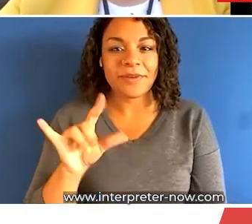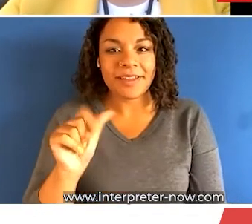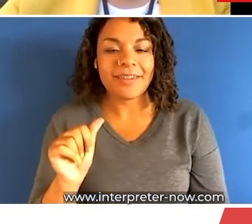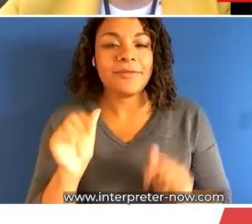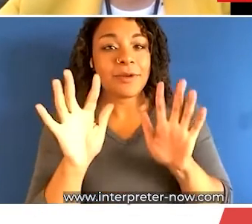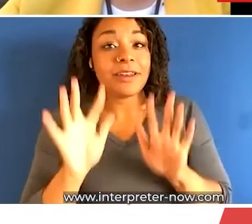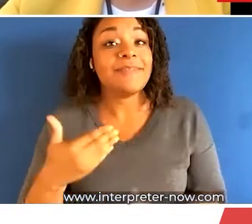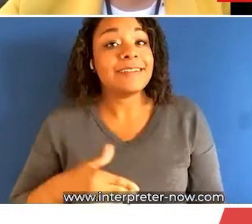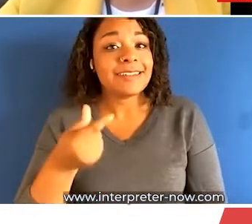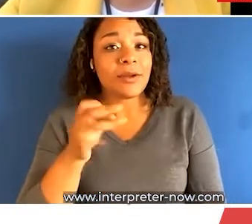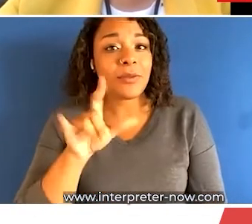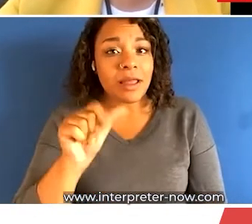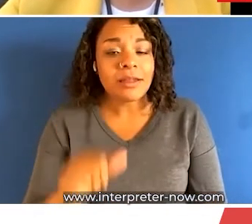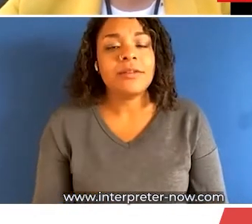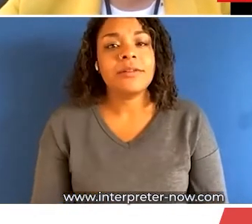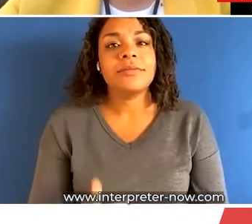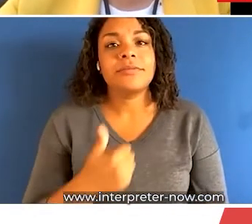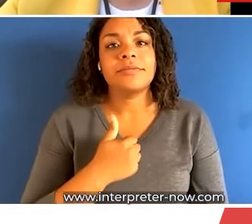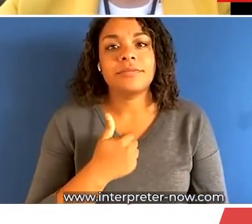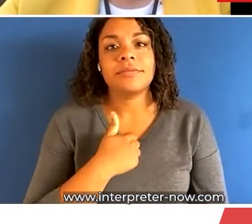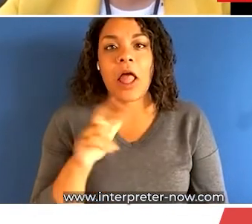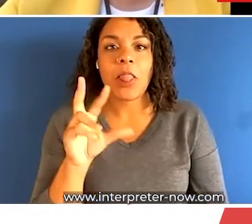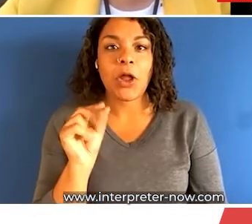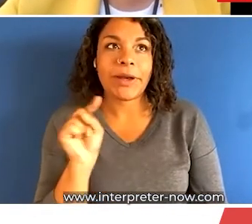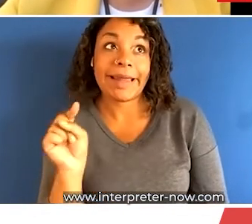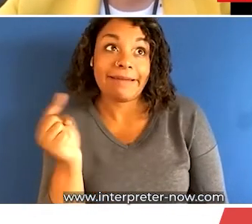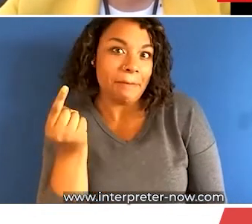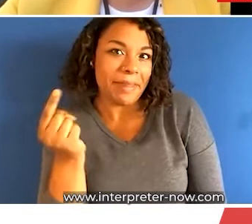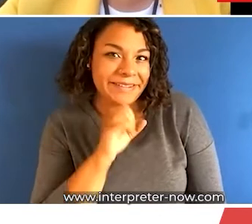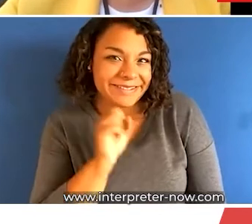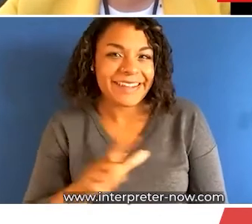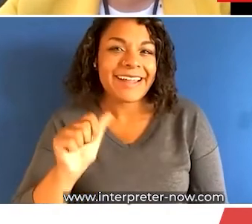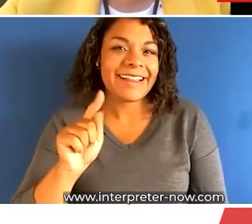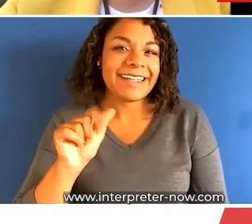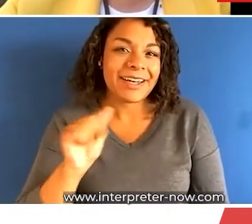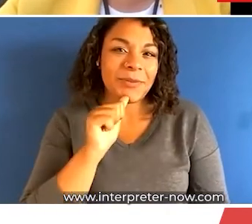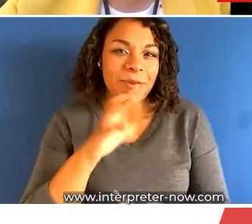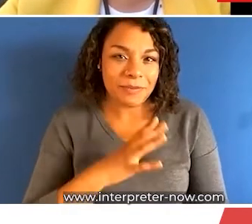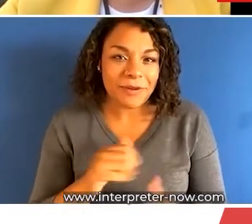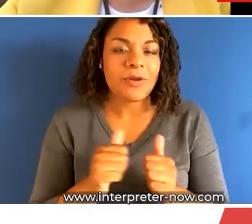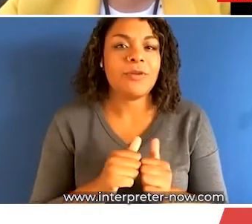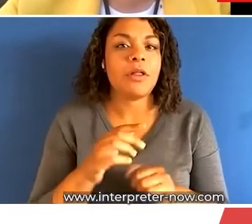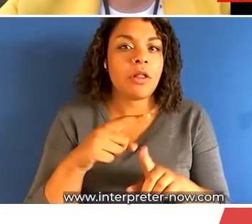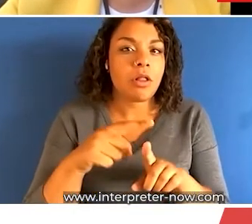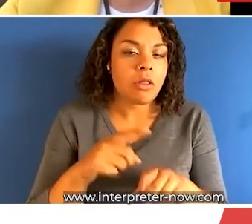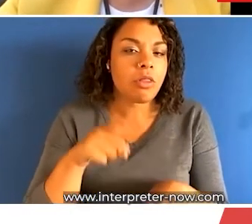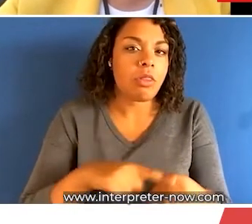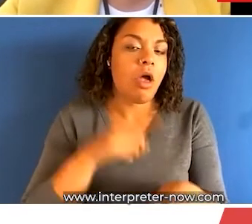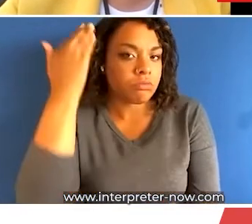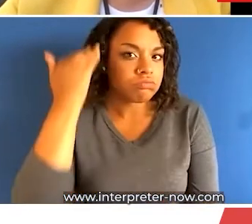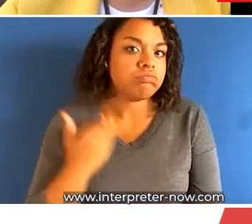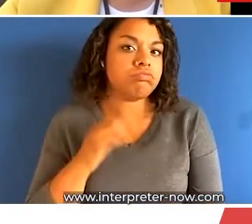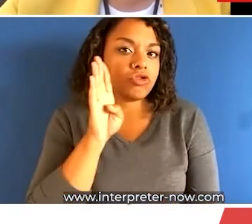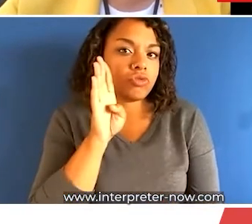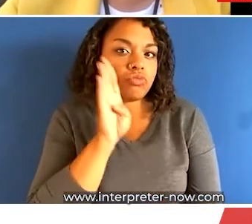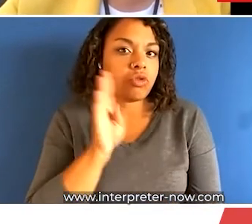Wonderful. This is Gabriela, and I am a 30-something Latina woman with long, dark brown hair, and